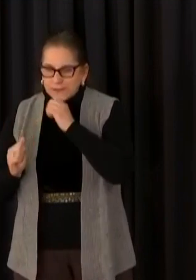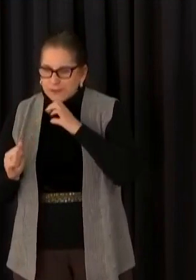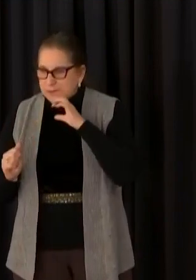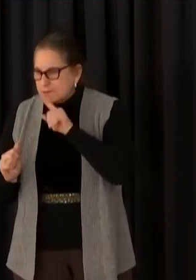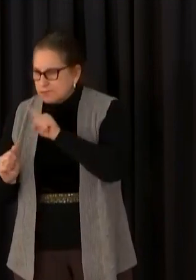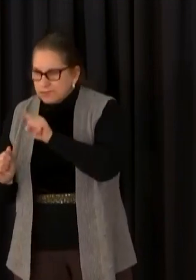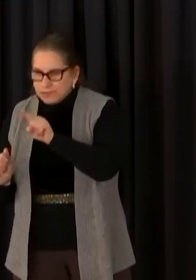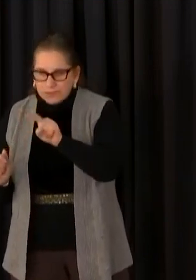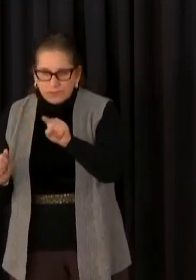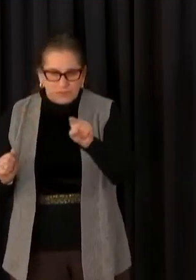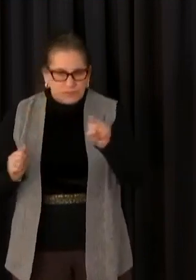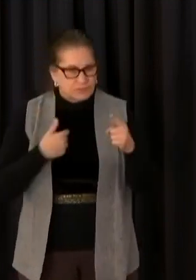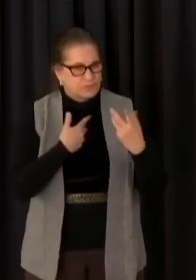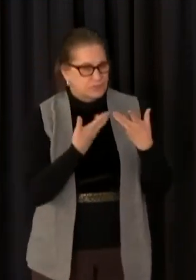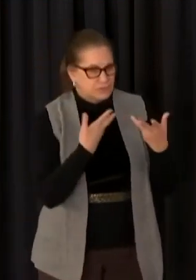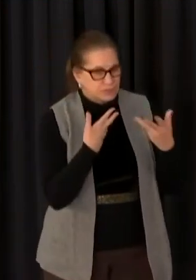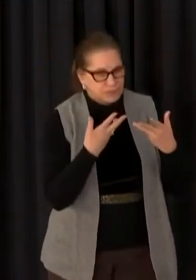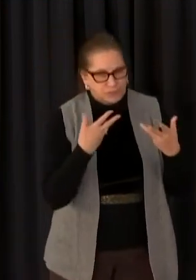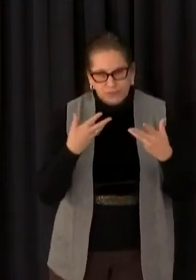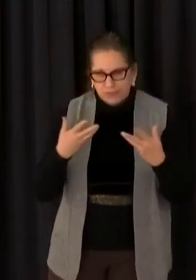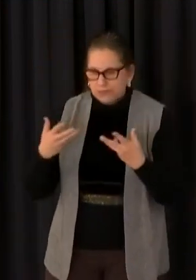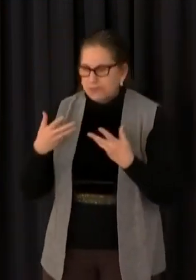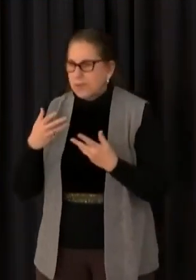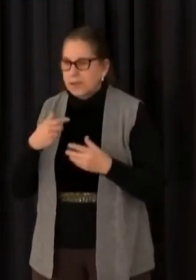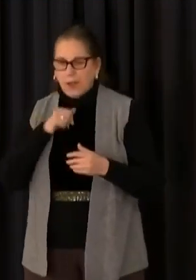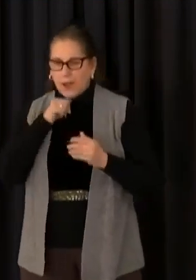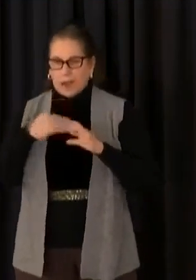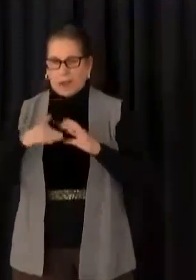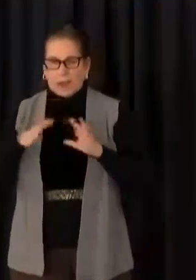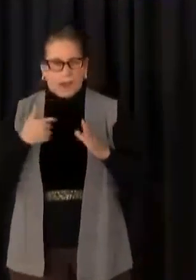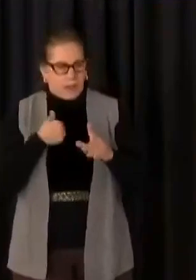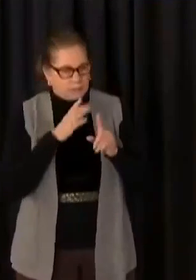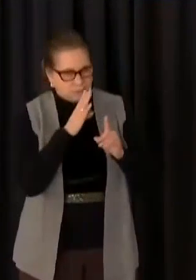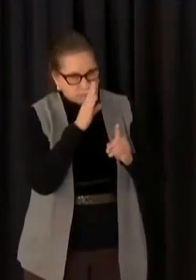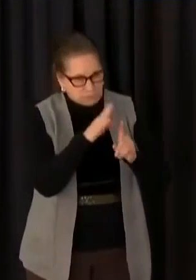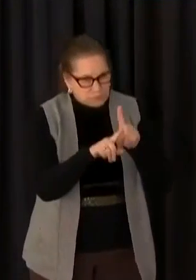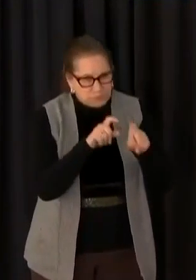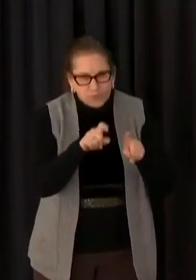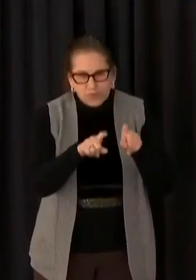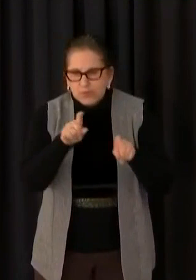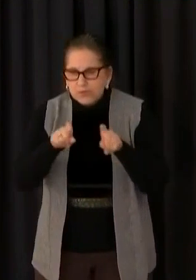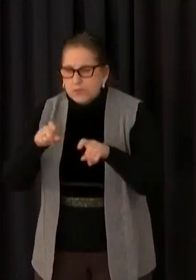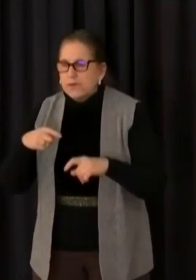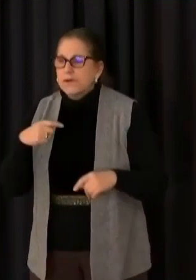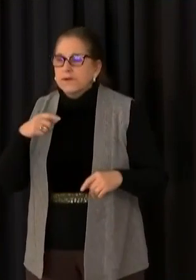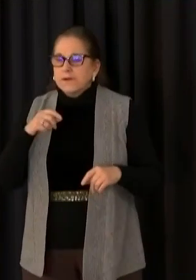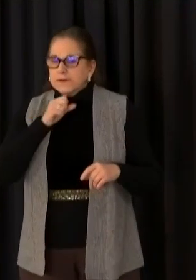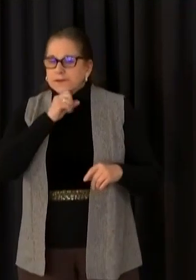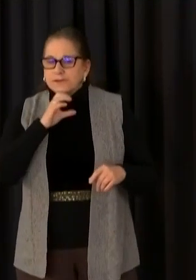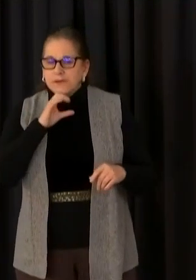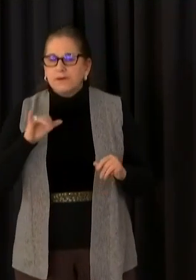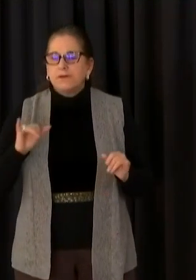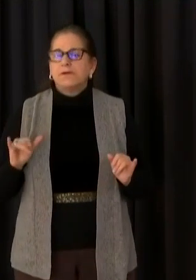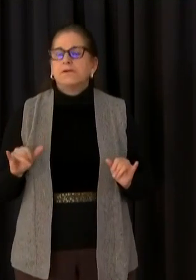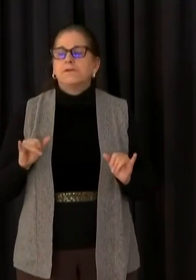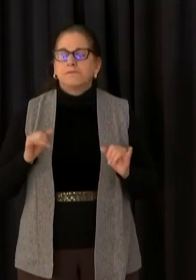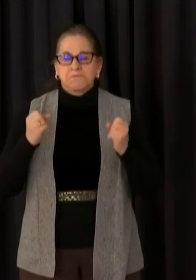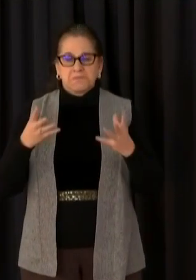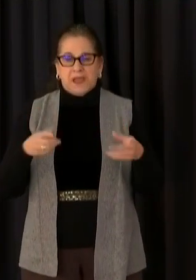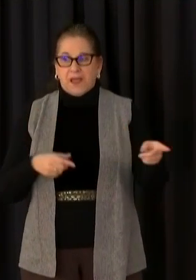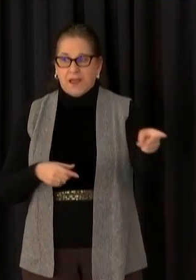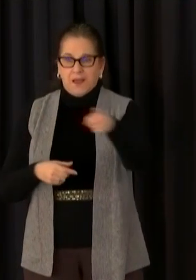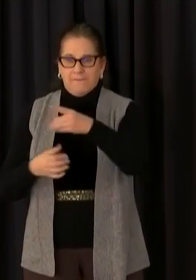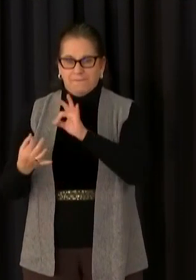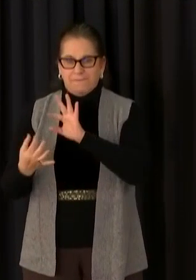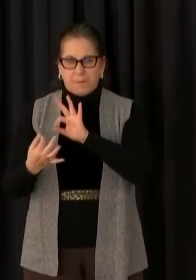via email, what was provided to us by constituents, and what we've heard from you all as reporters. All of it is great feedback for us to share with